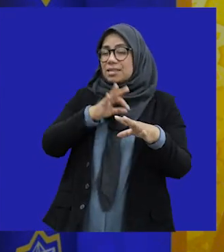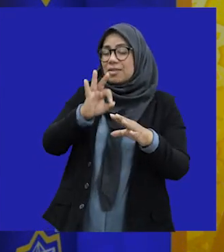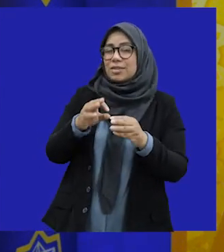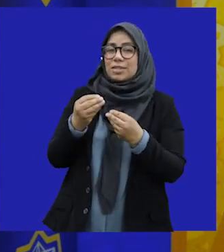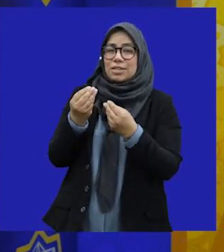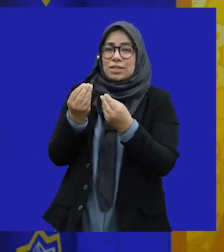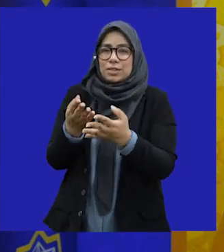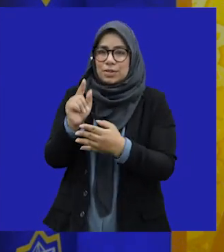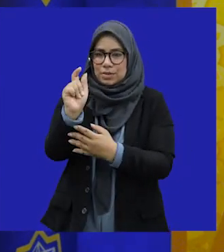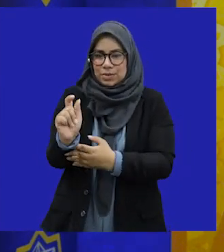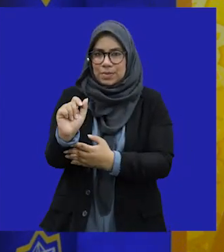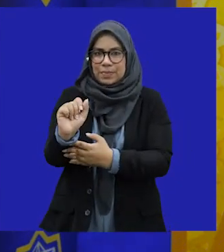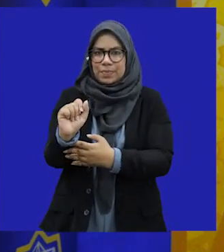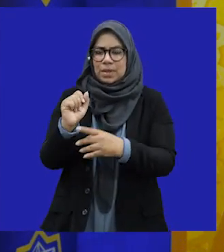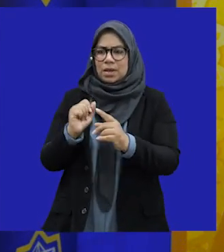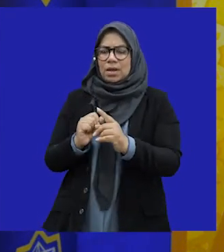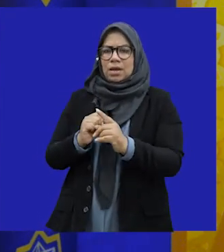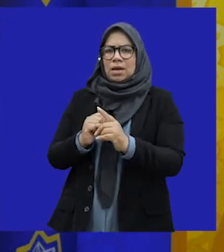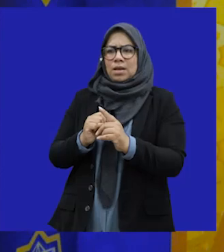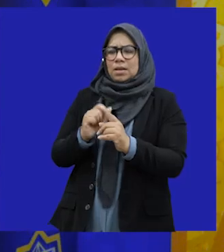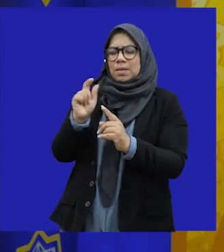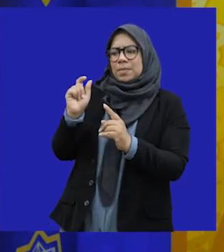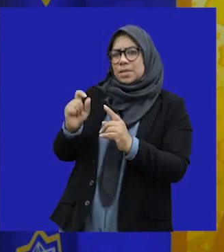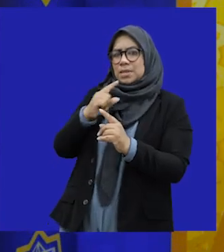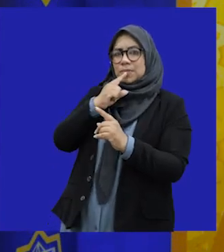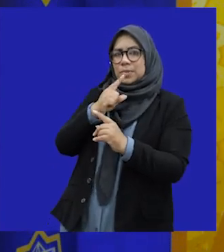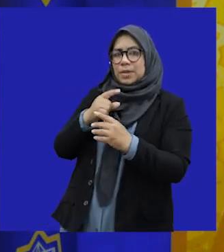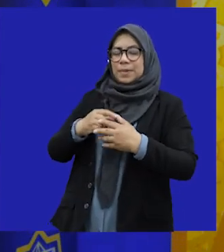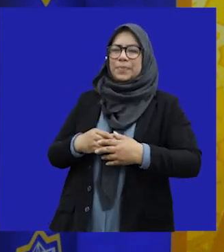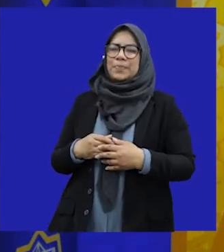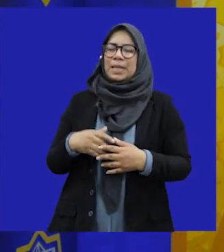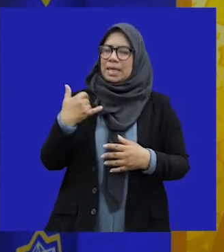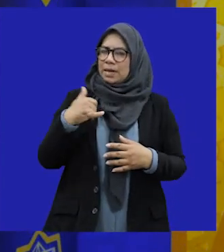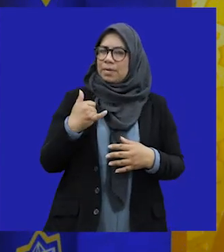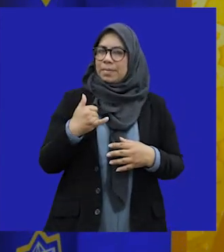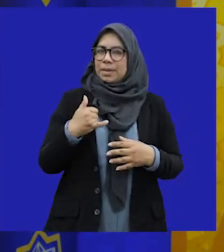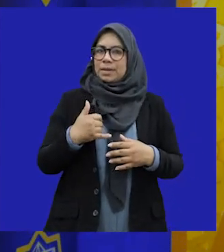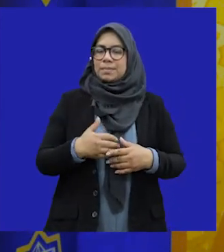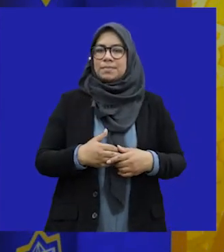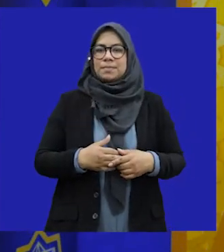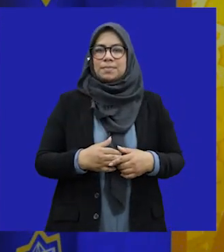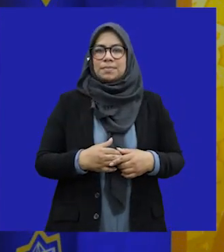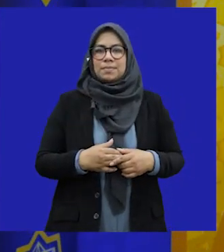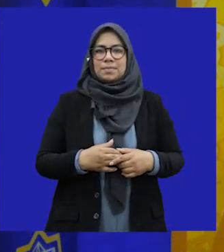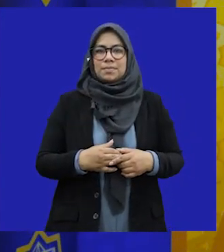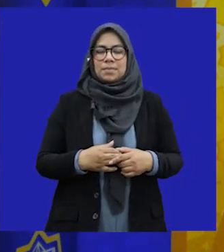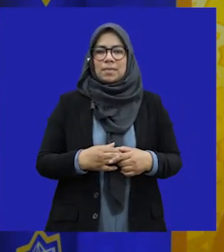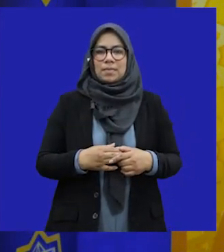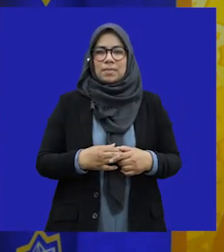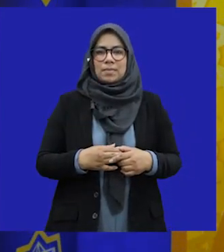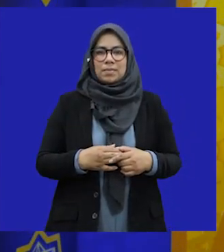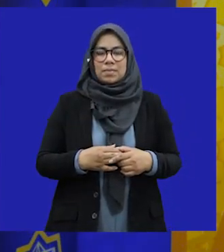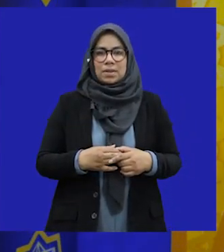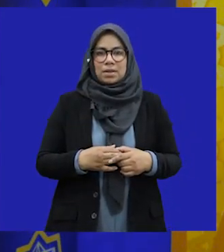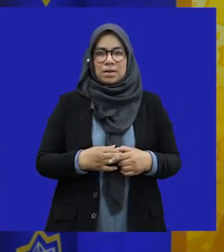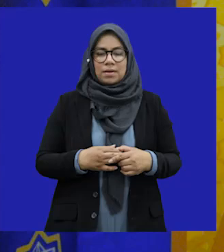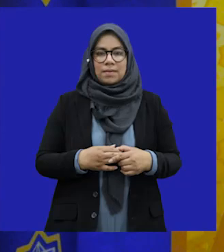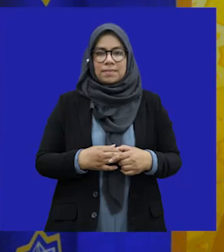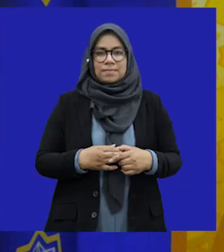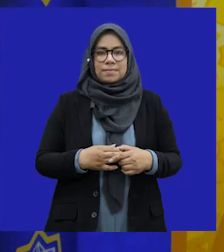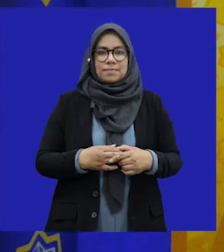And Abu Hurairah radiallahu anhu says, "Inna awwalu ma yuhasabu an-nasu bihi yawm al-qiyamati min a'malihim